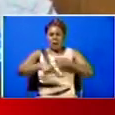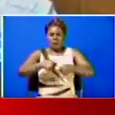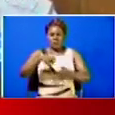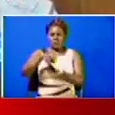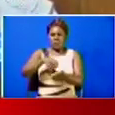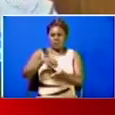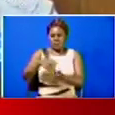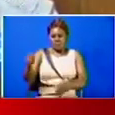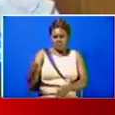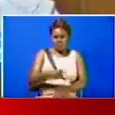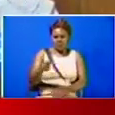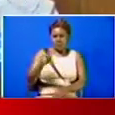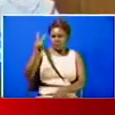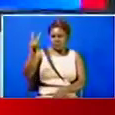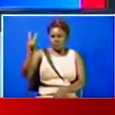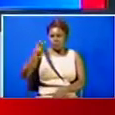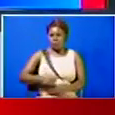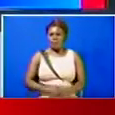capacity for 2 months.